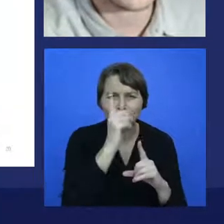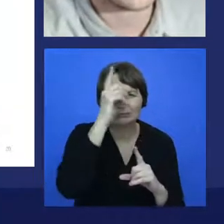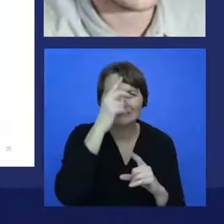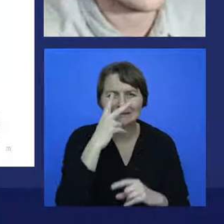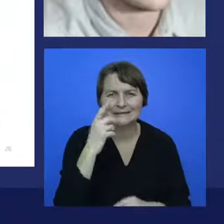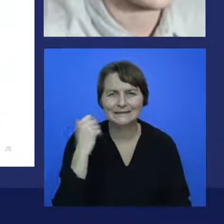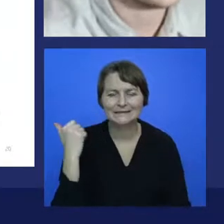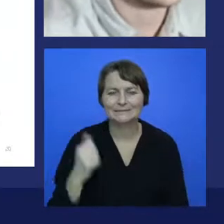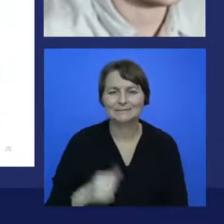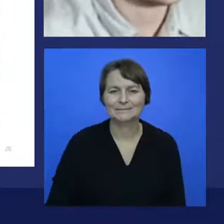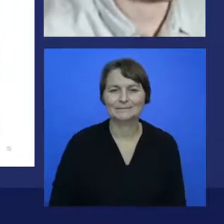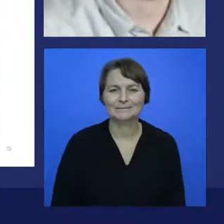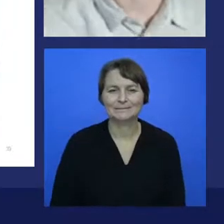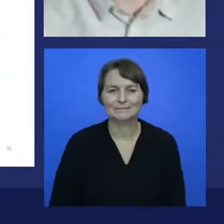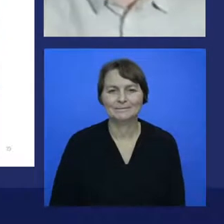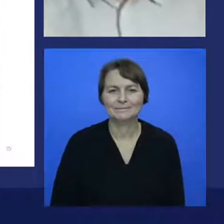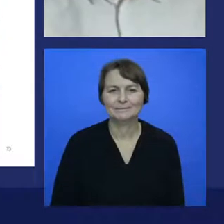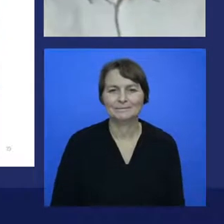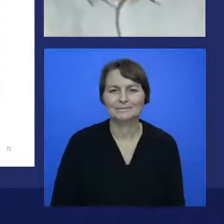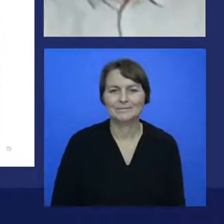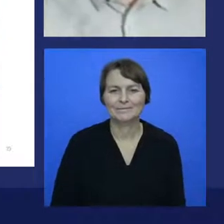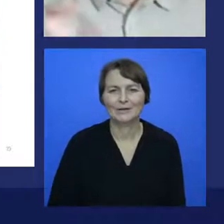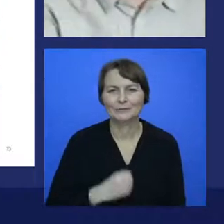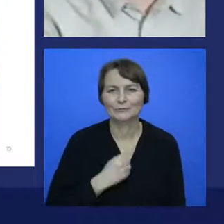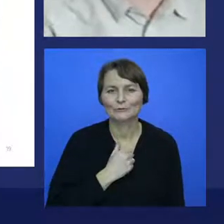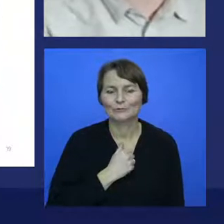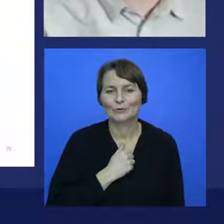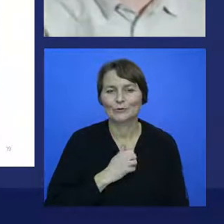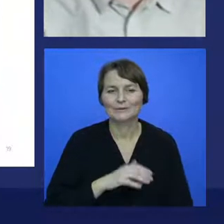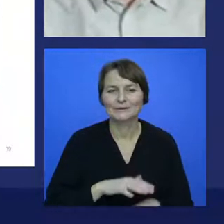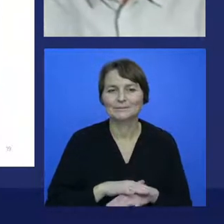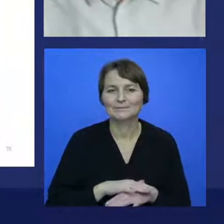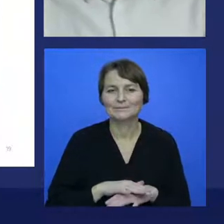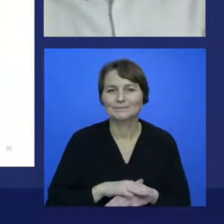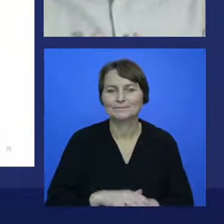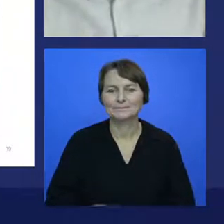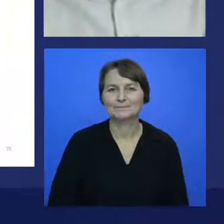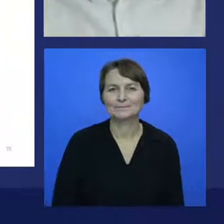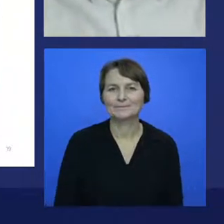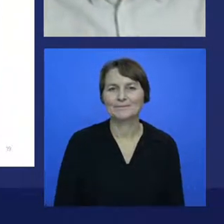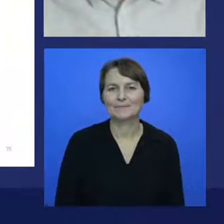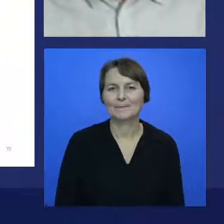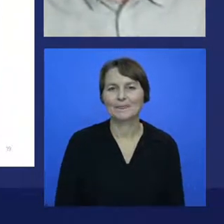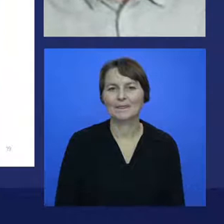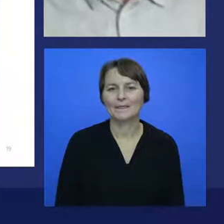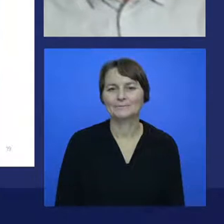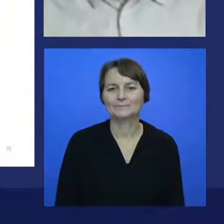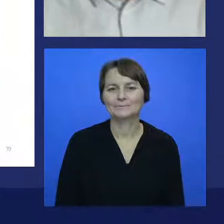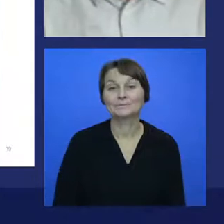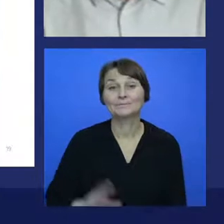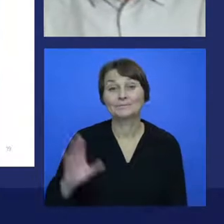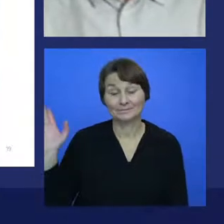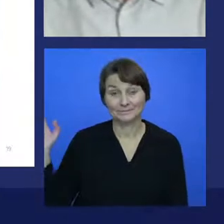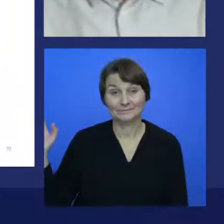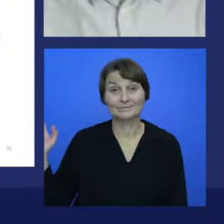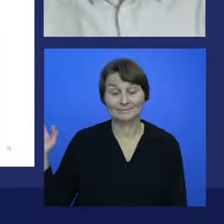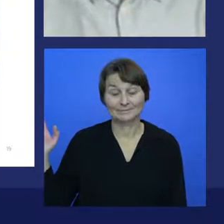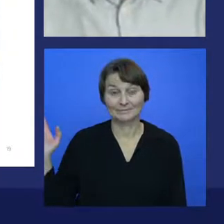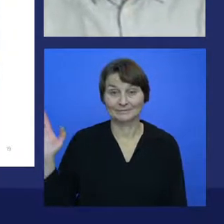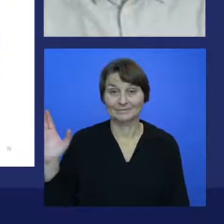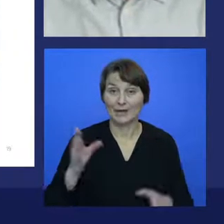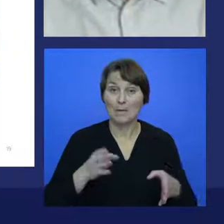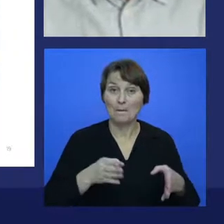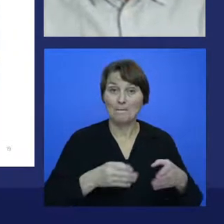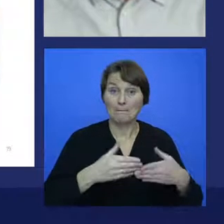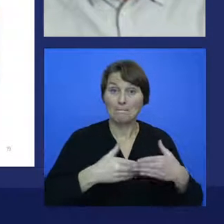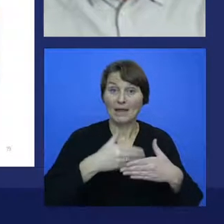No, okay, sorry. So that's actually the building. Microsoft had no information about what the building looks like